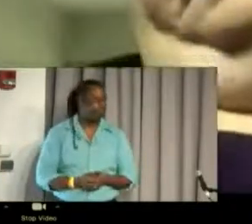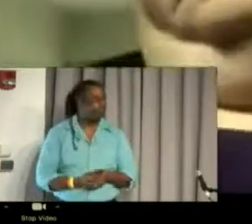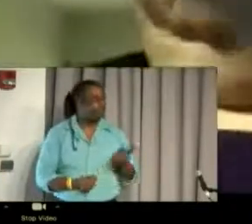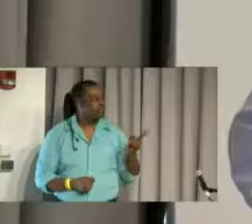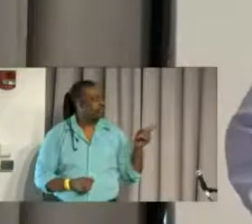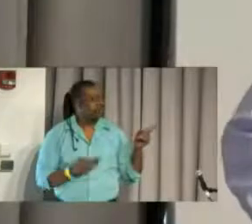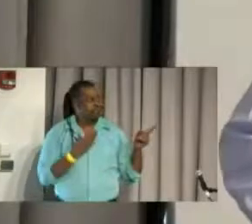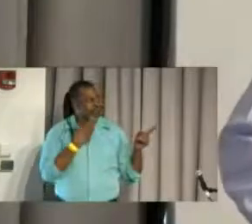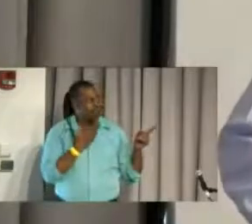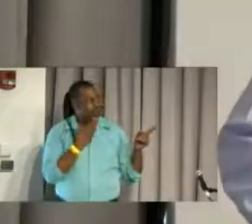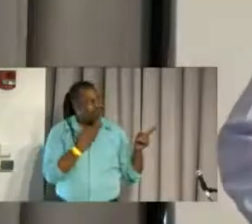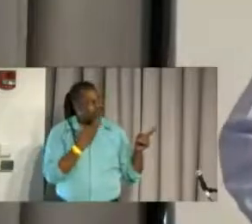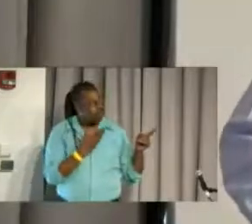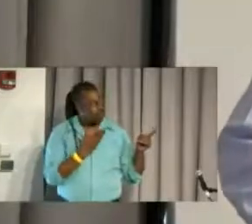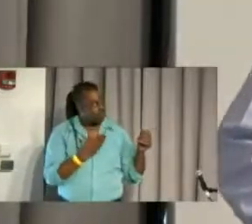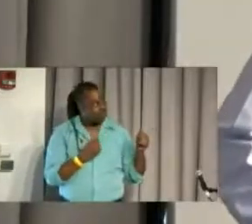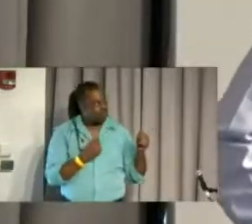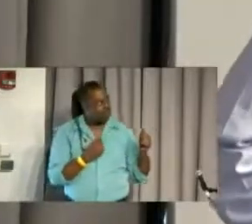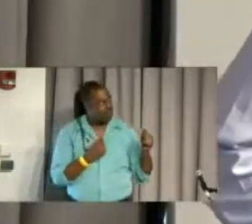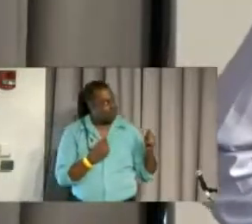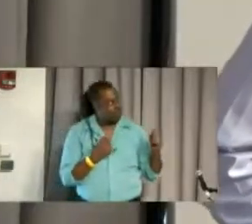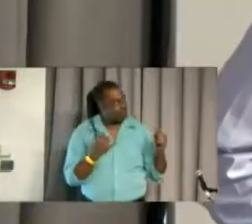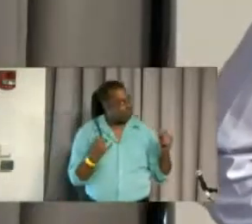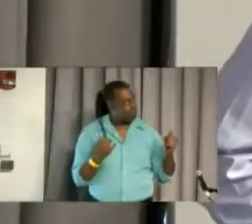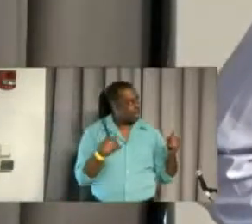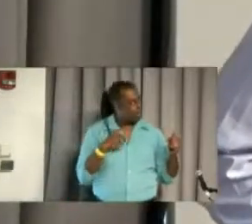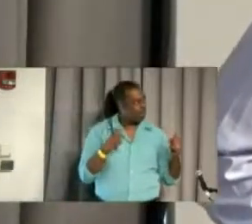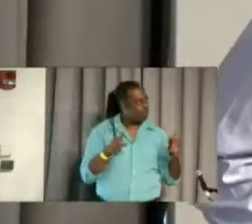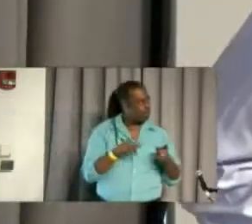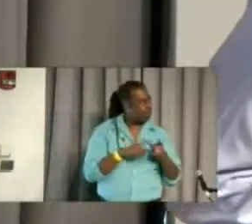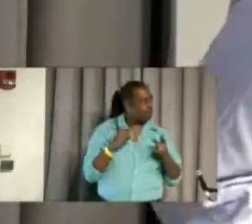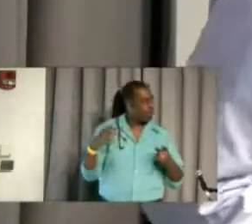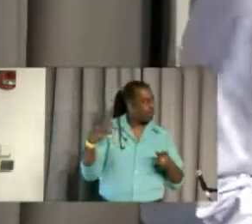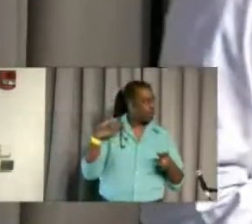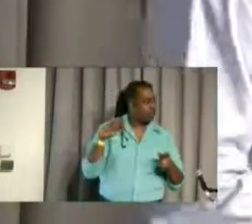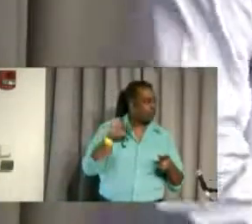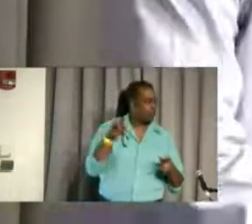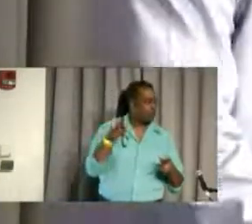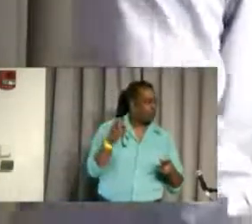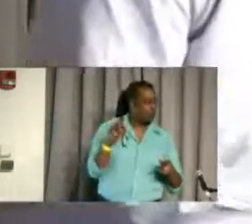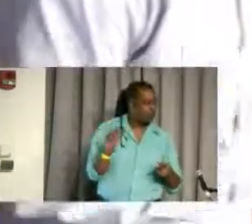Thank you. We have a question, I believe, from our chief jurist.